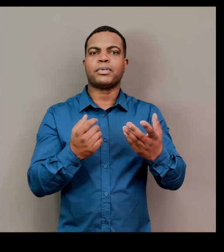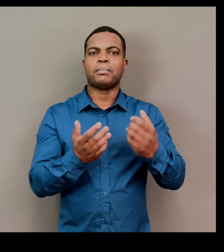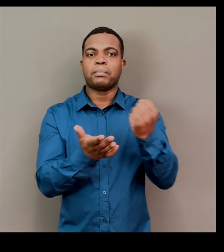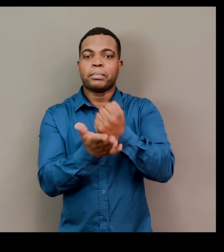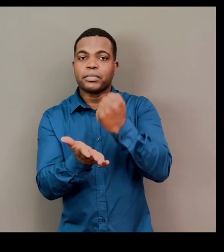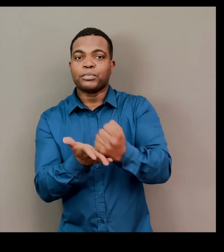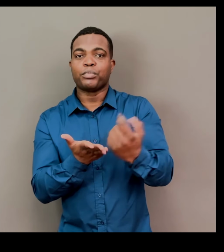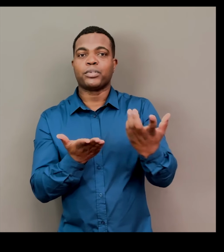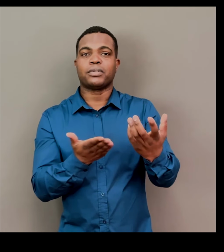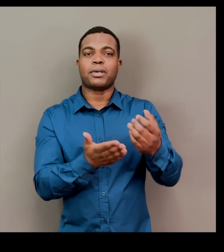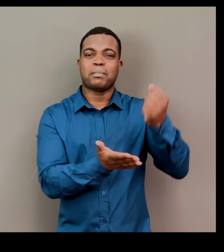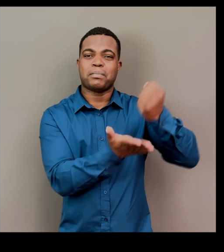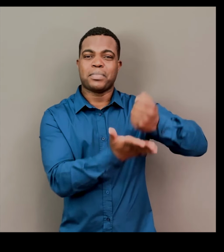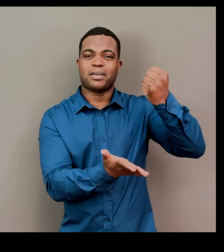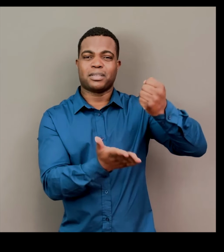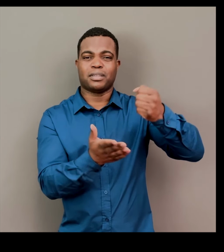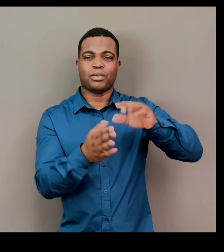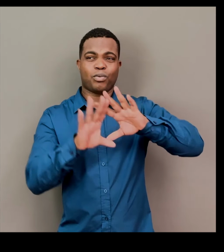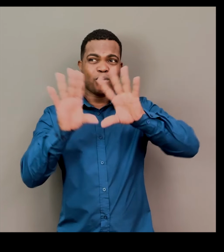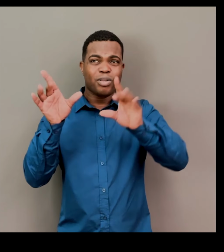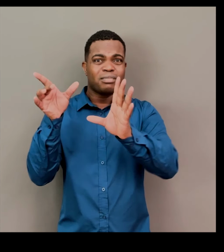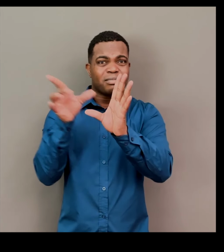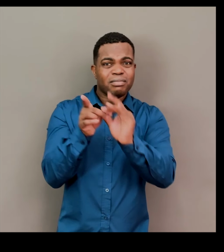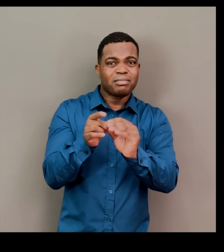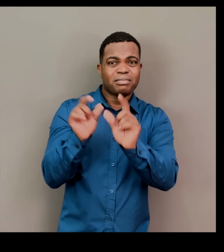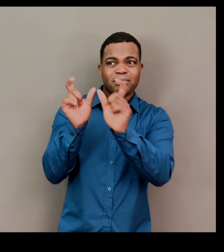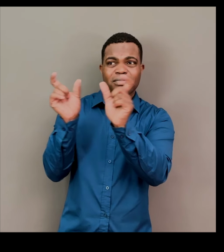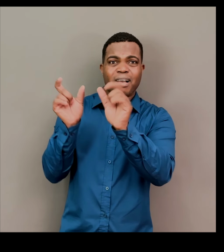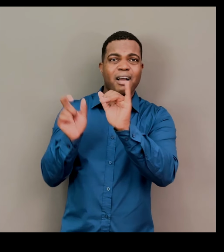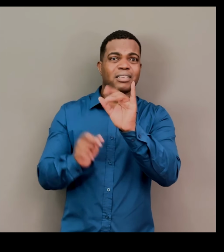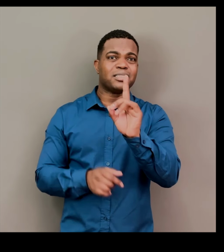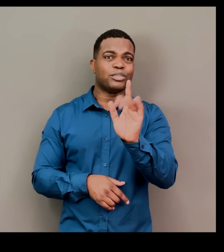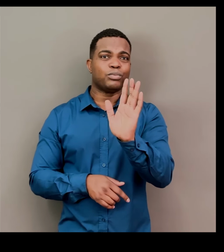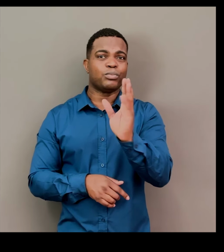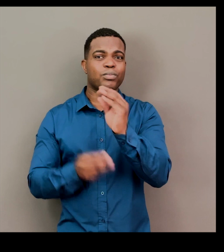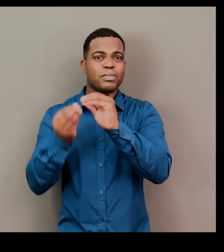number should never make it to a social media site.